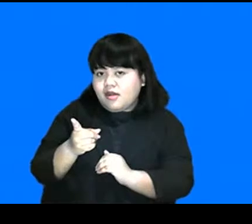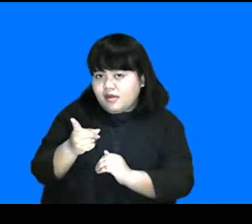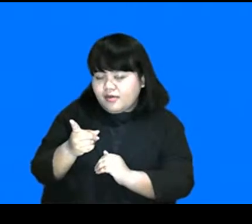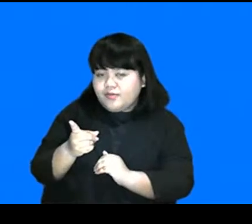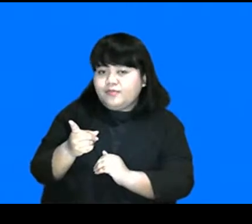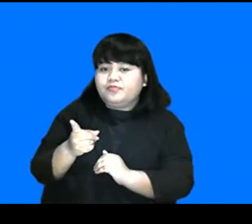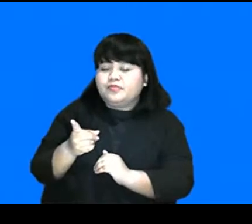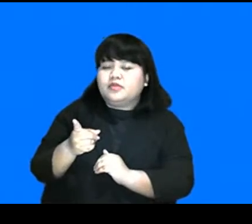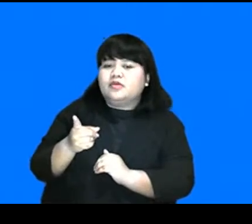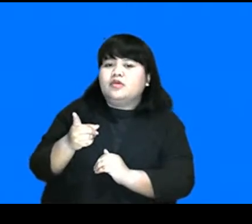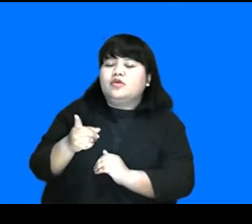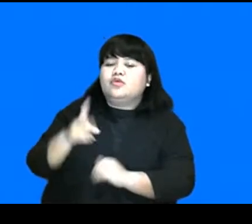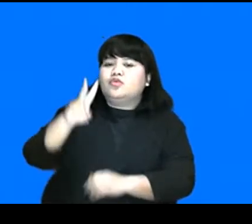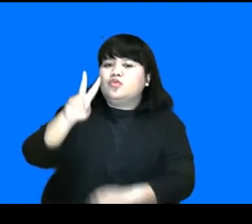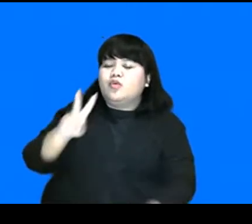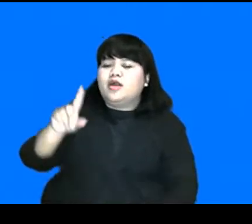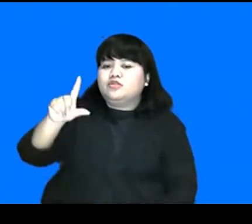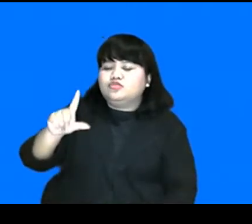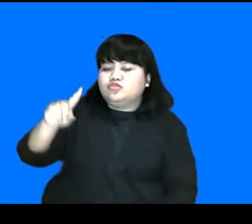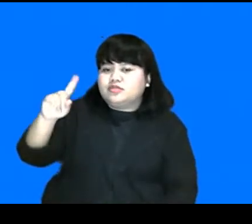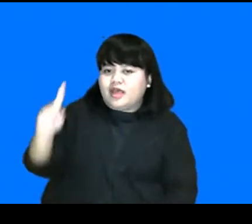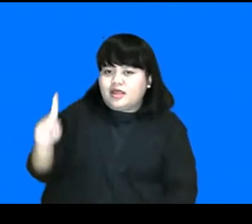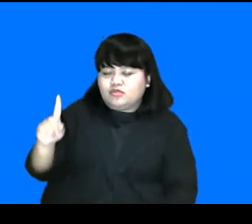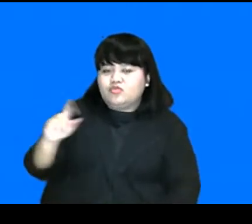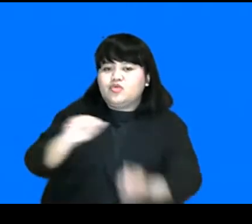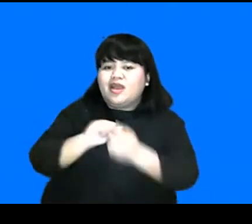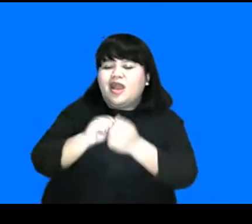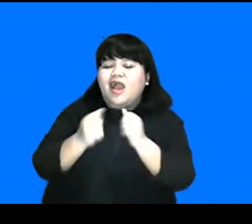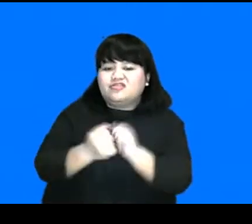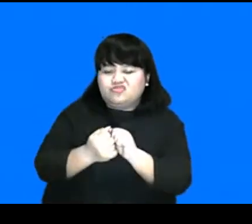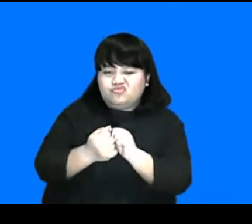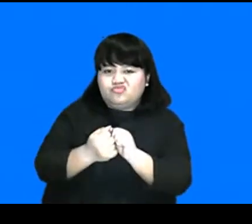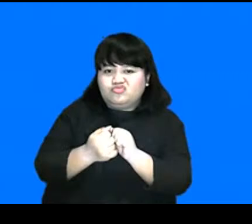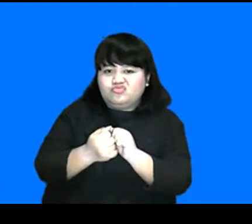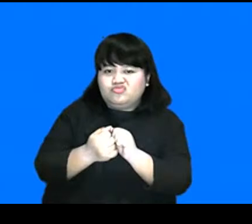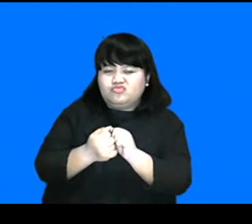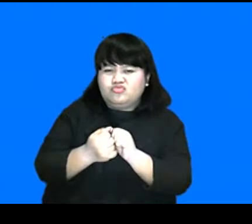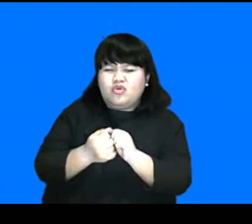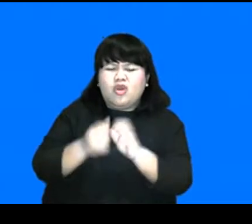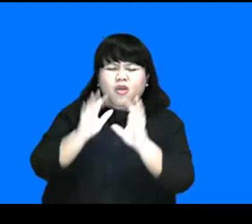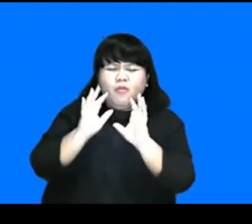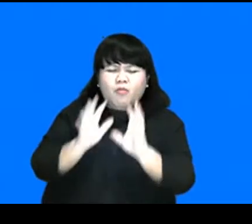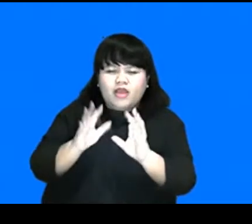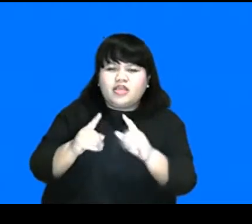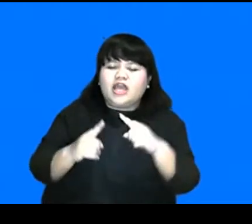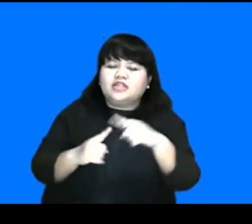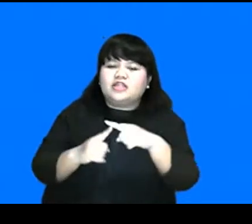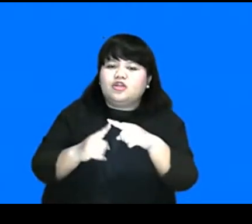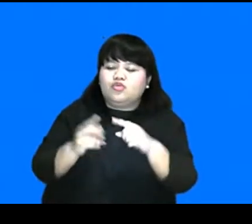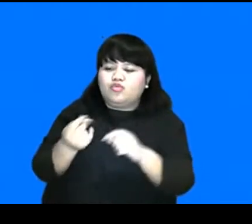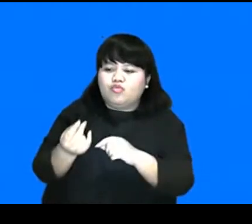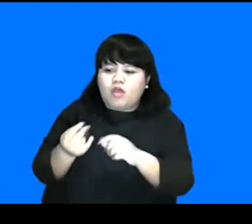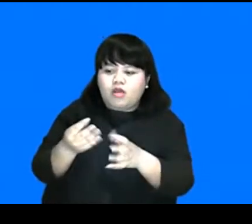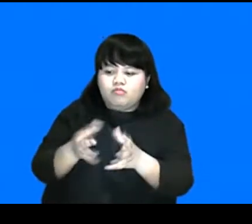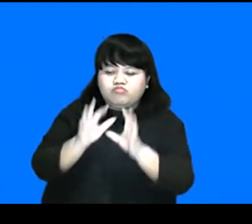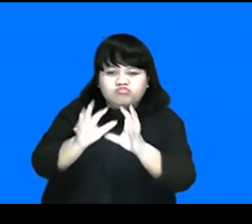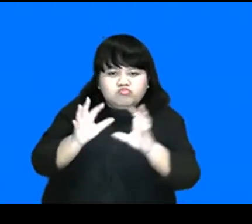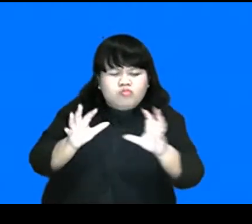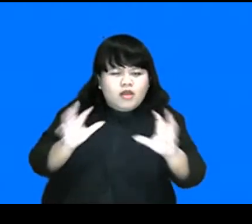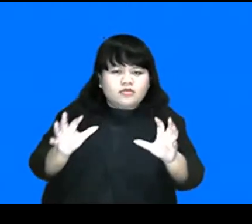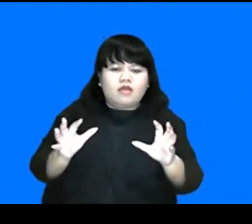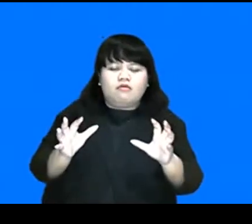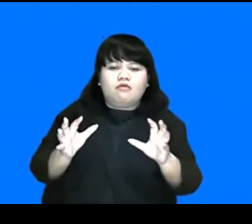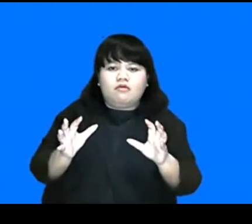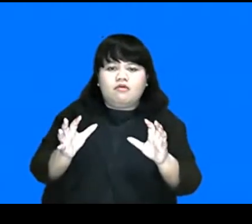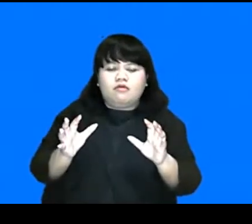of 2.3 trillion rupiah that's lost, in which will kind of like the public interest will